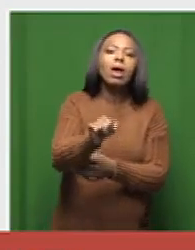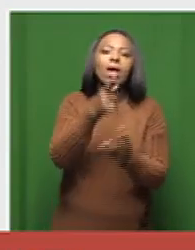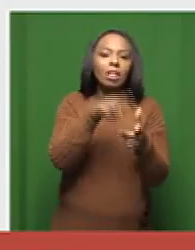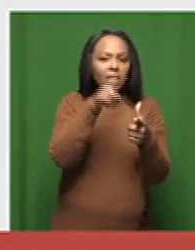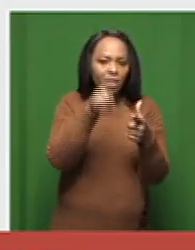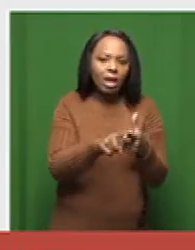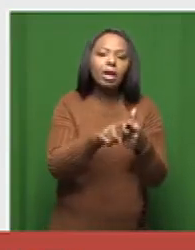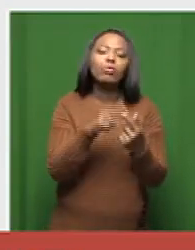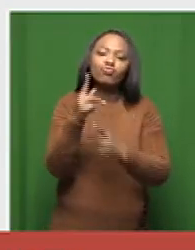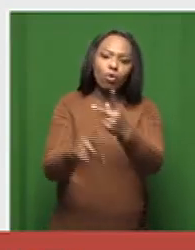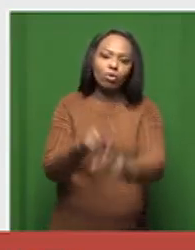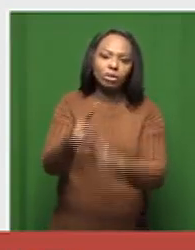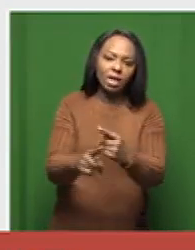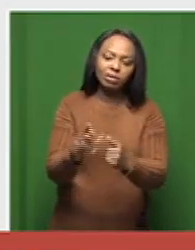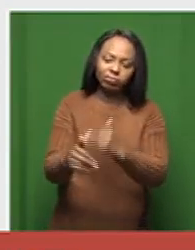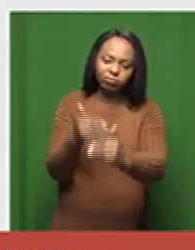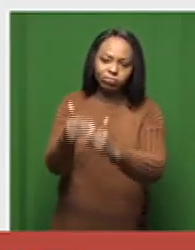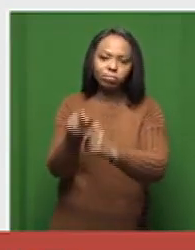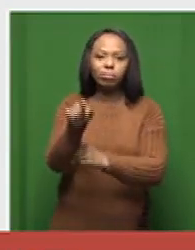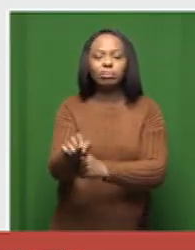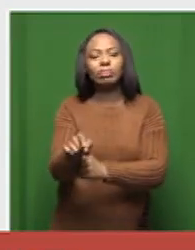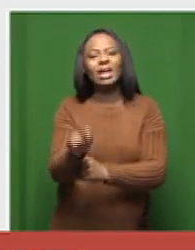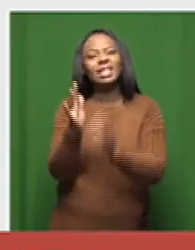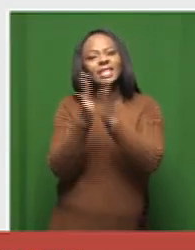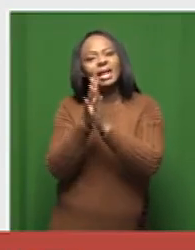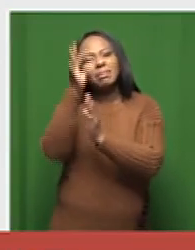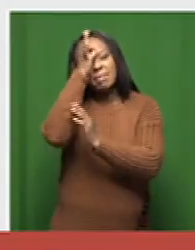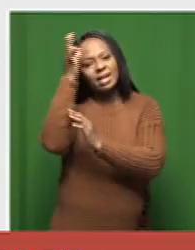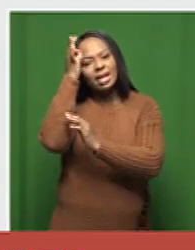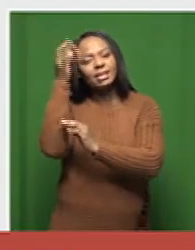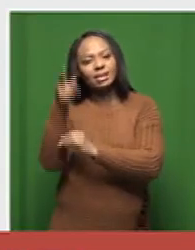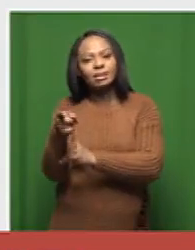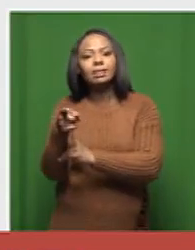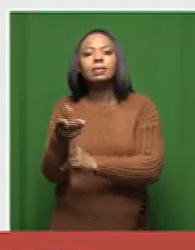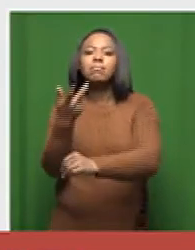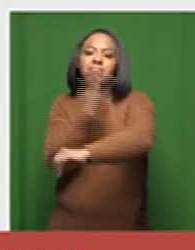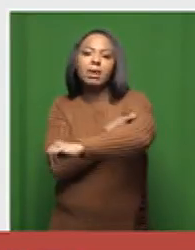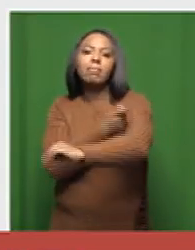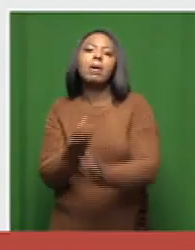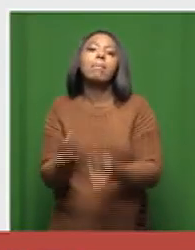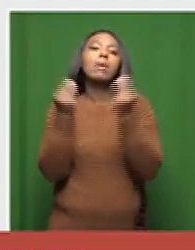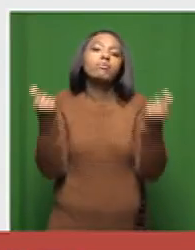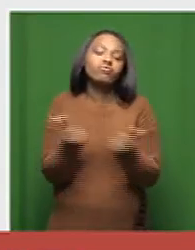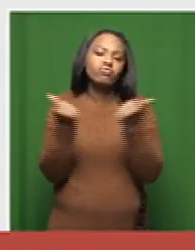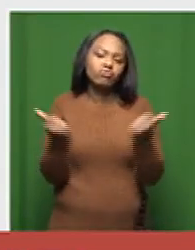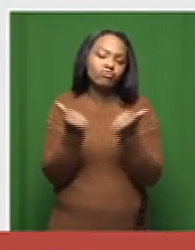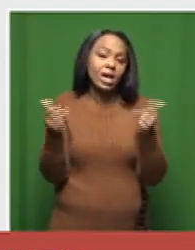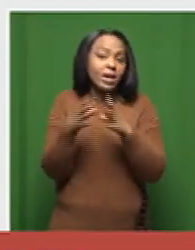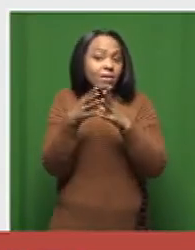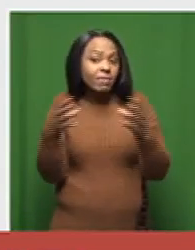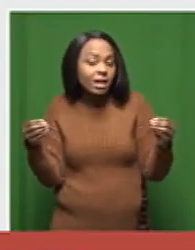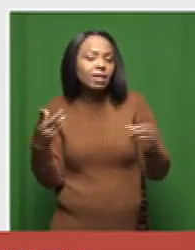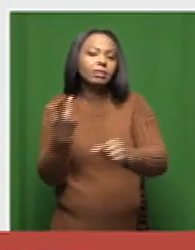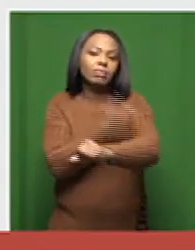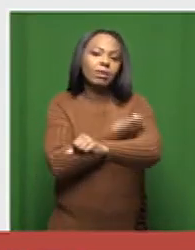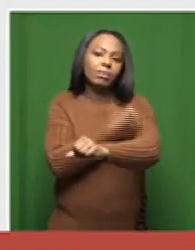vaccination process, which shouldn't take you more than 10 minutes at most to actually be vaccinated. And once you completed vaccination,